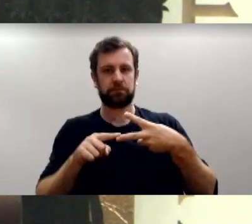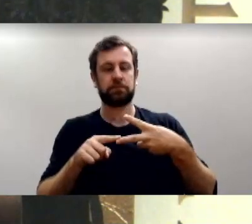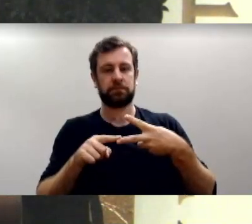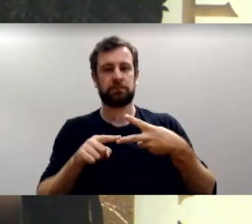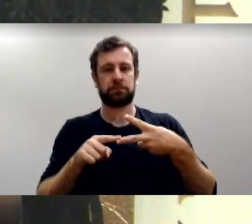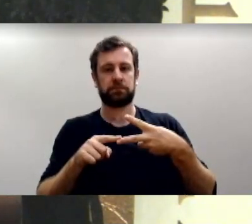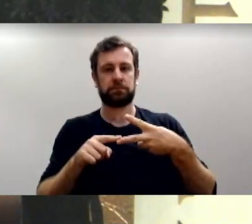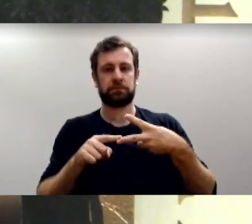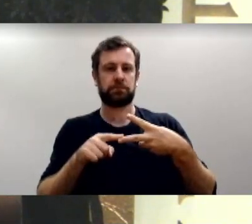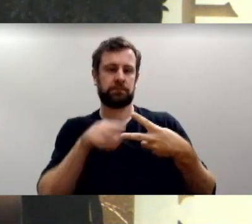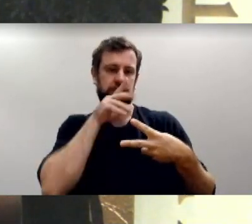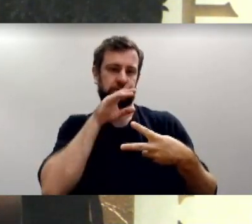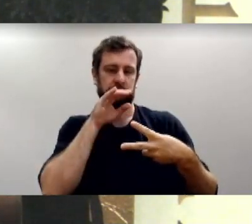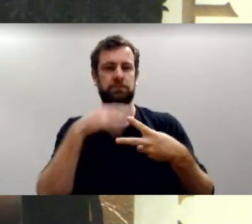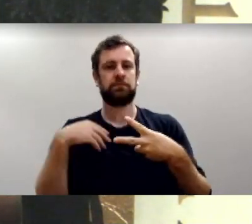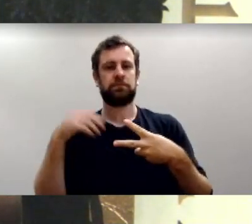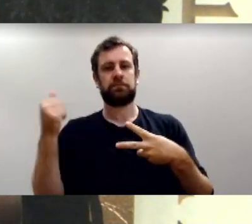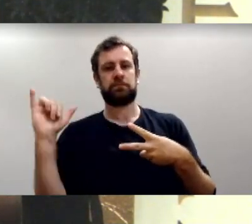Rasulullah.